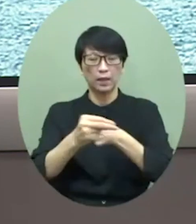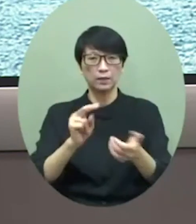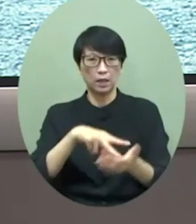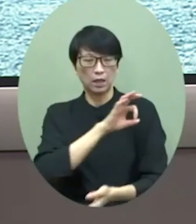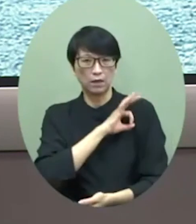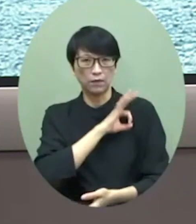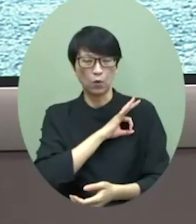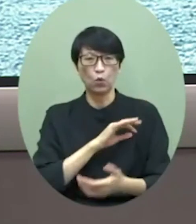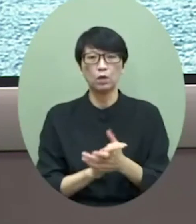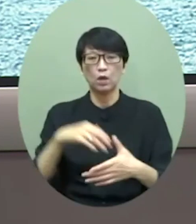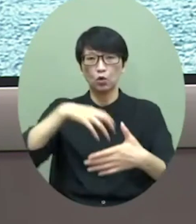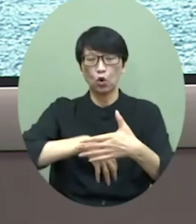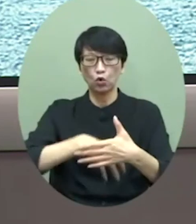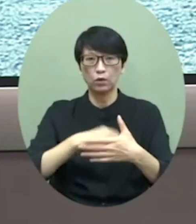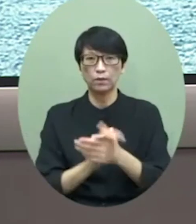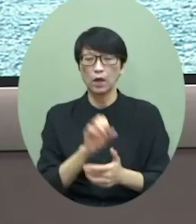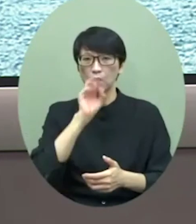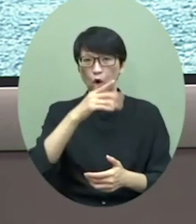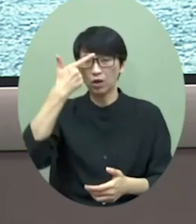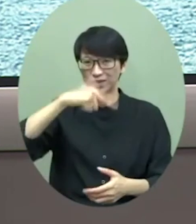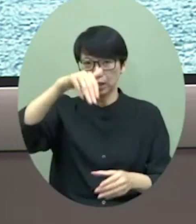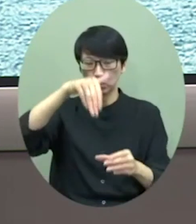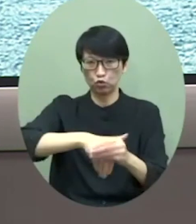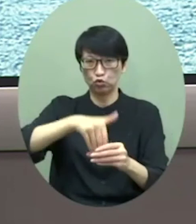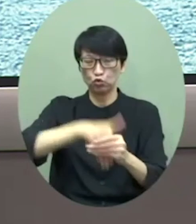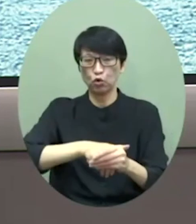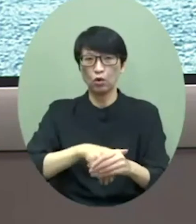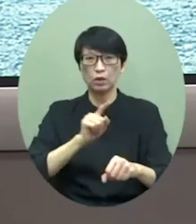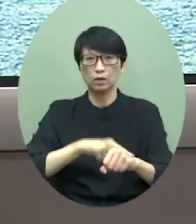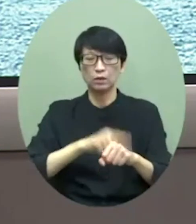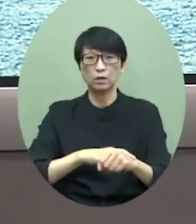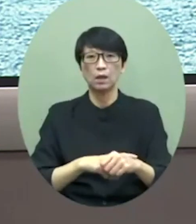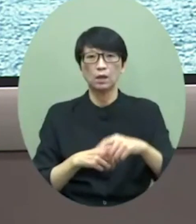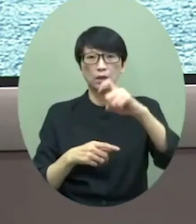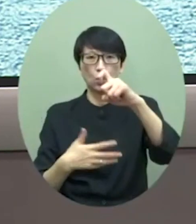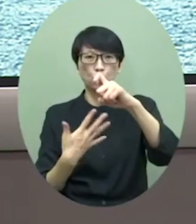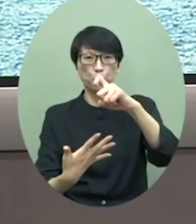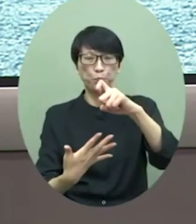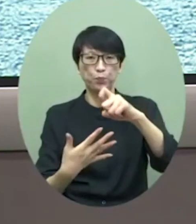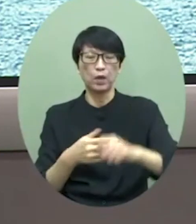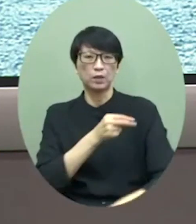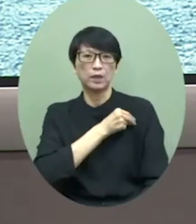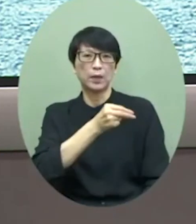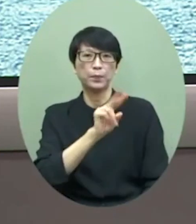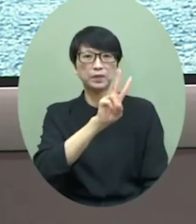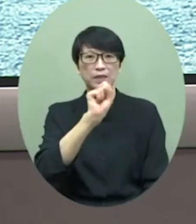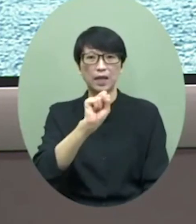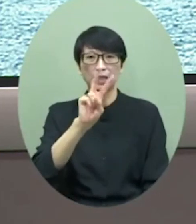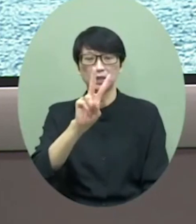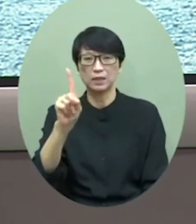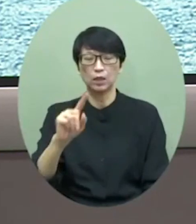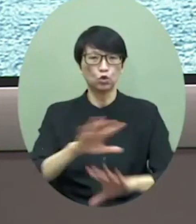details. Major provisions in the emergency date of general election 7th term of LegCo regulation. The